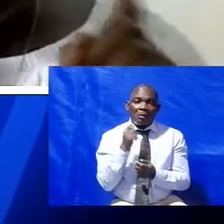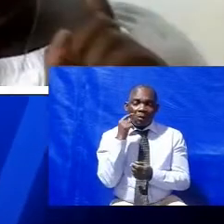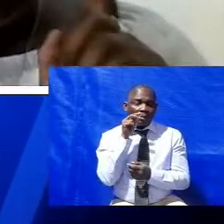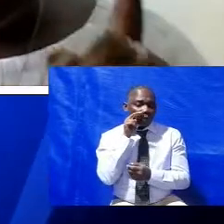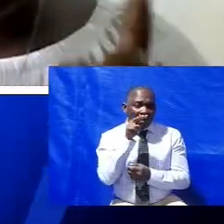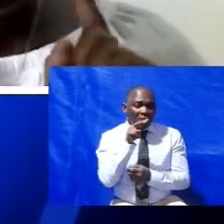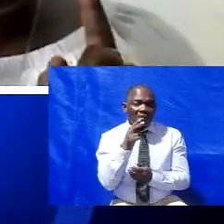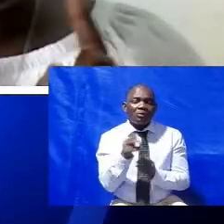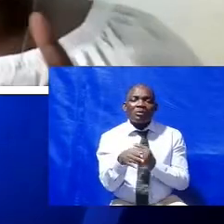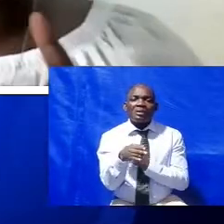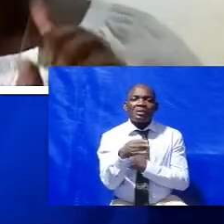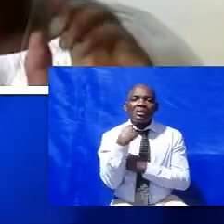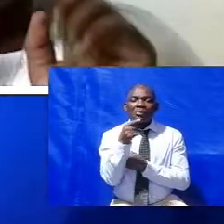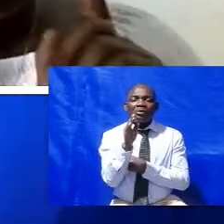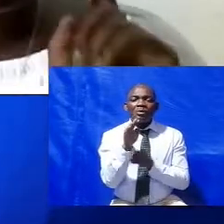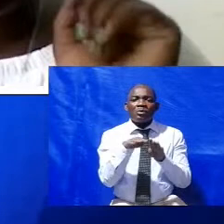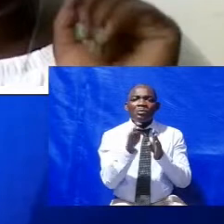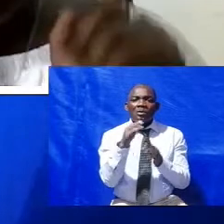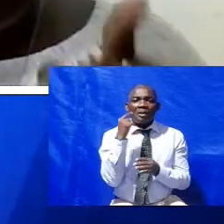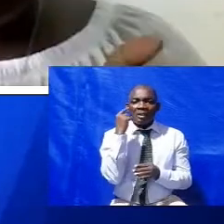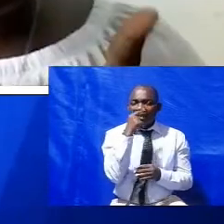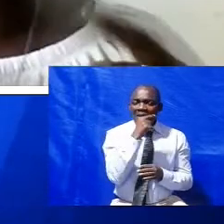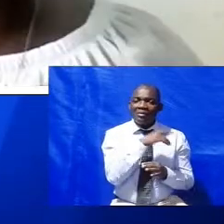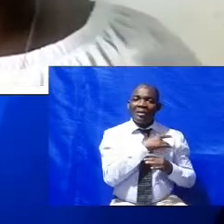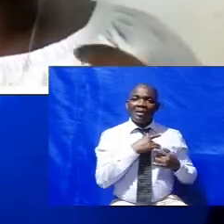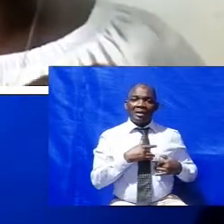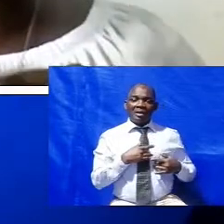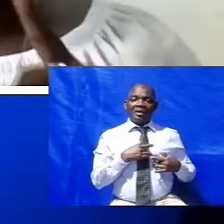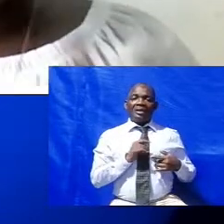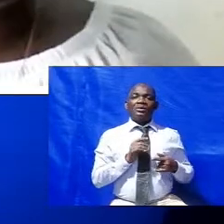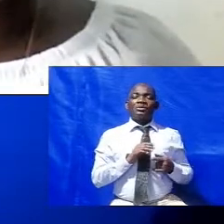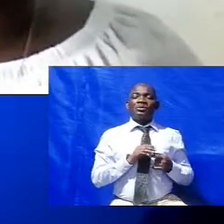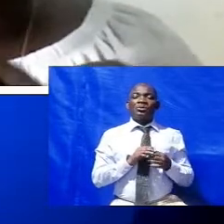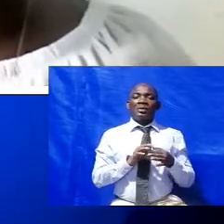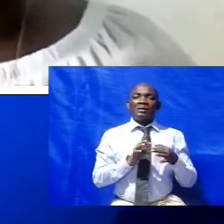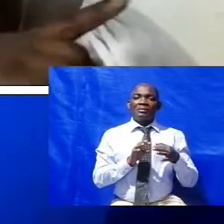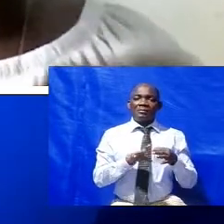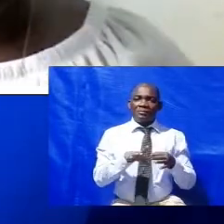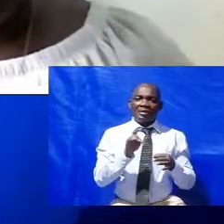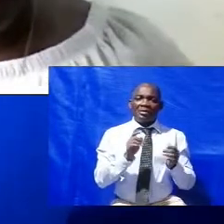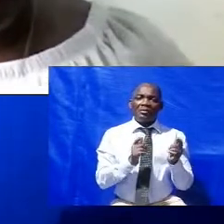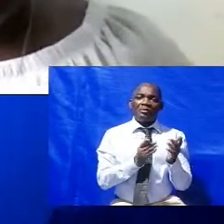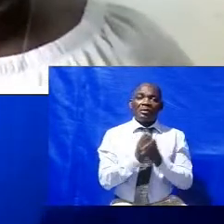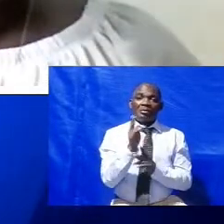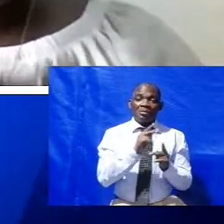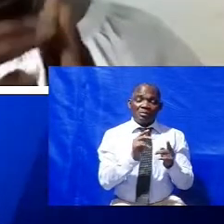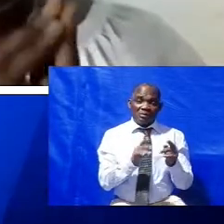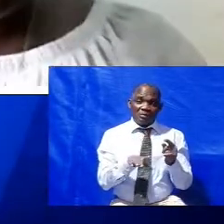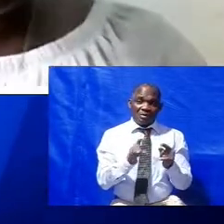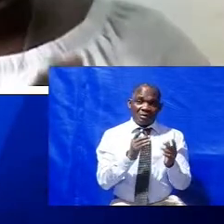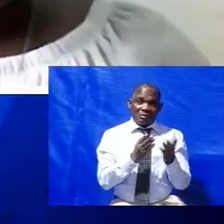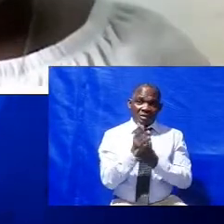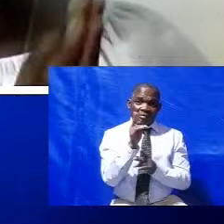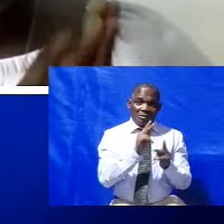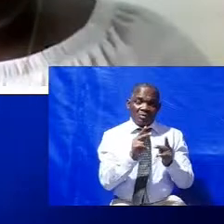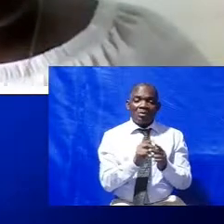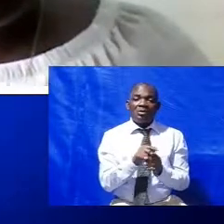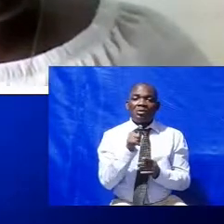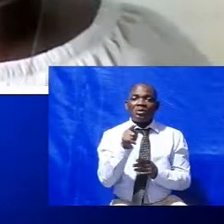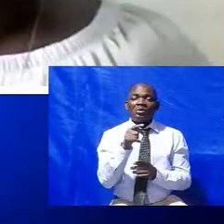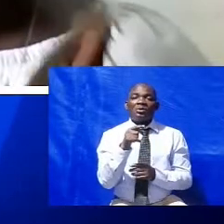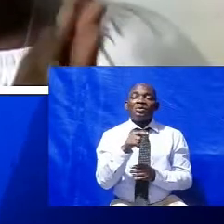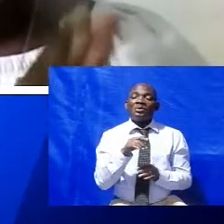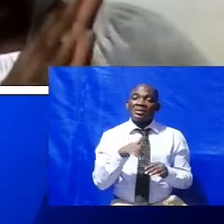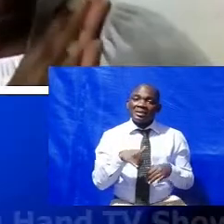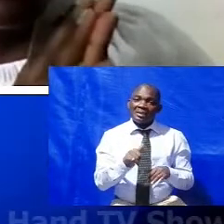open your eyes, tell God to open your eyes and open your heart to connect to the right people. When you get connected to the right